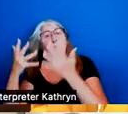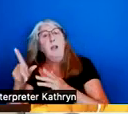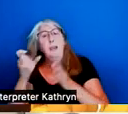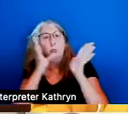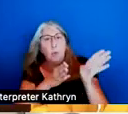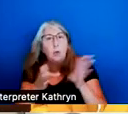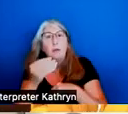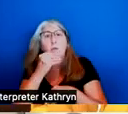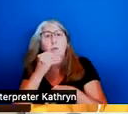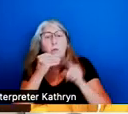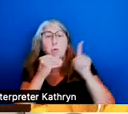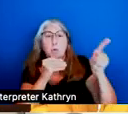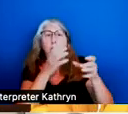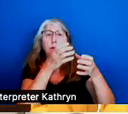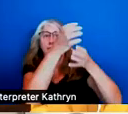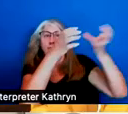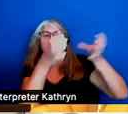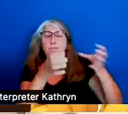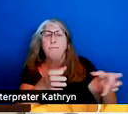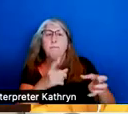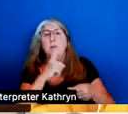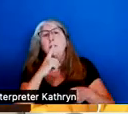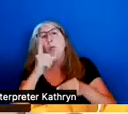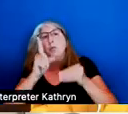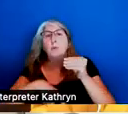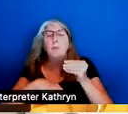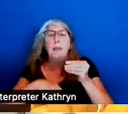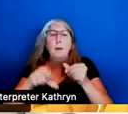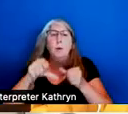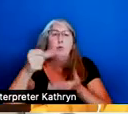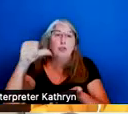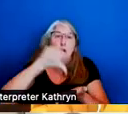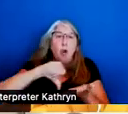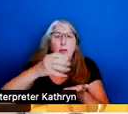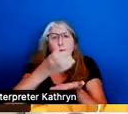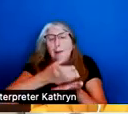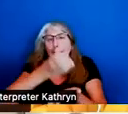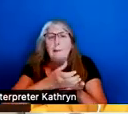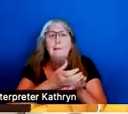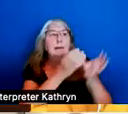food in the pantry. You know, the tomato sauce, this color, go with this color. The